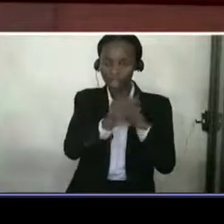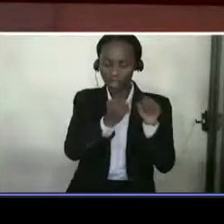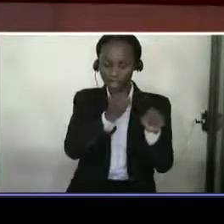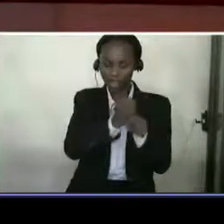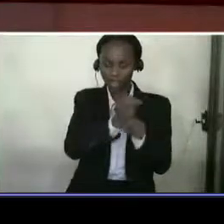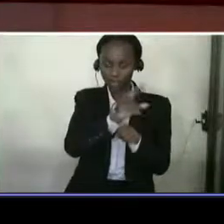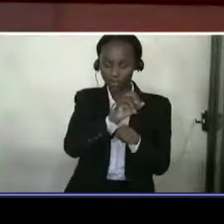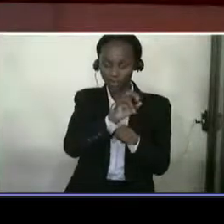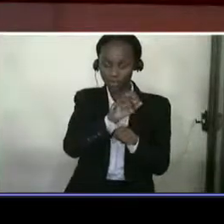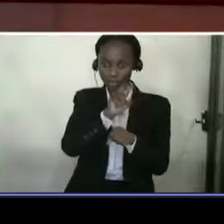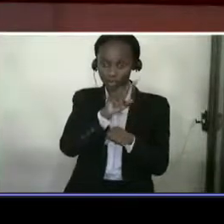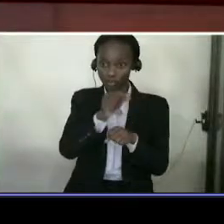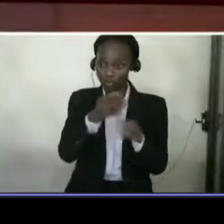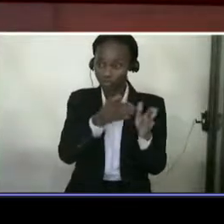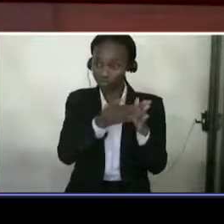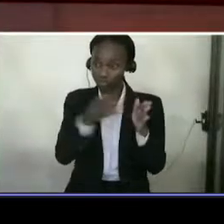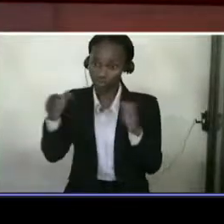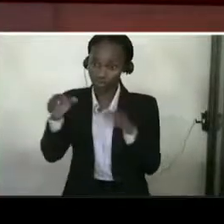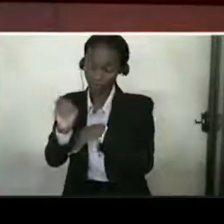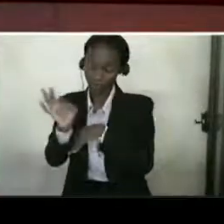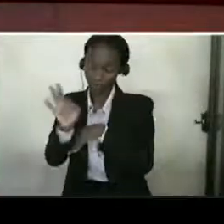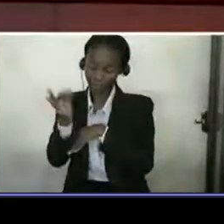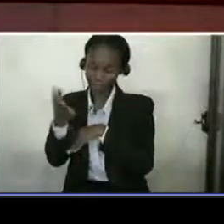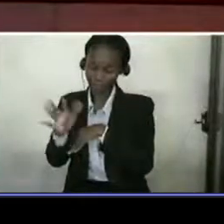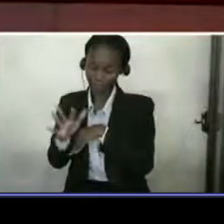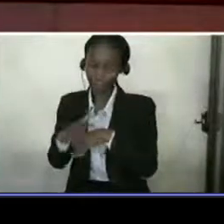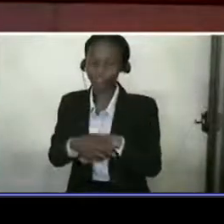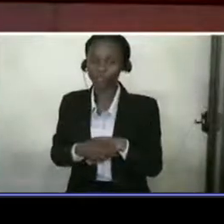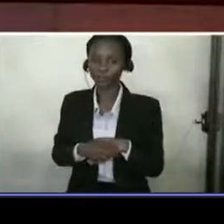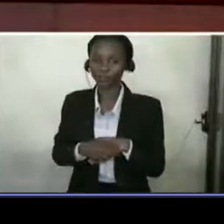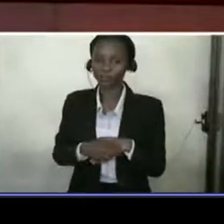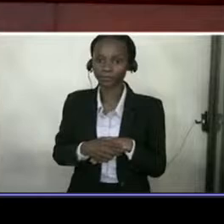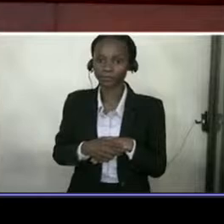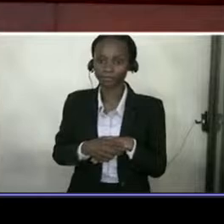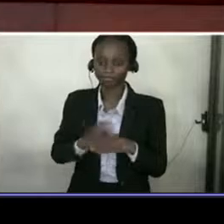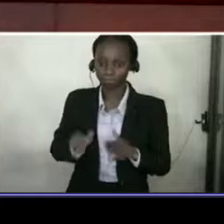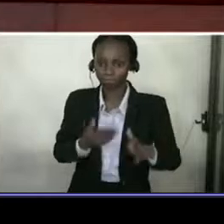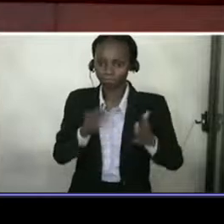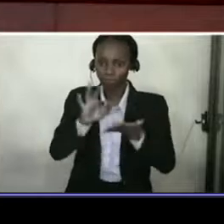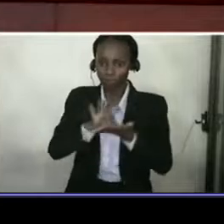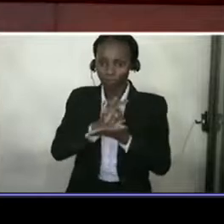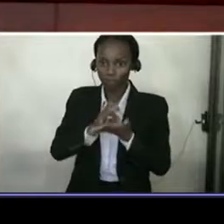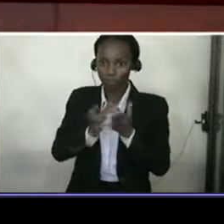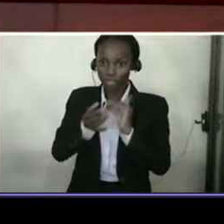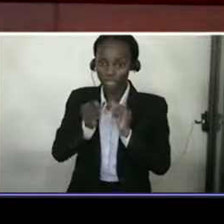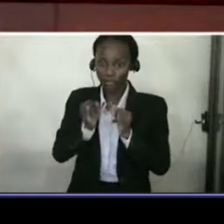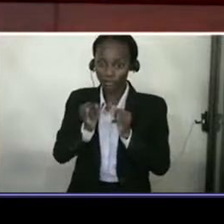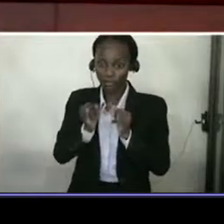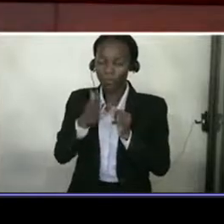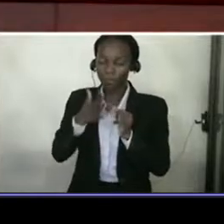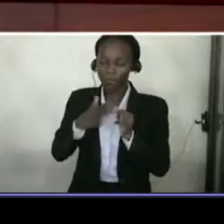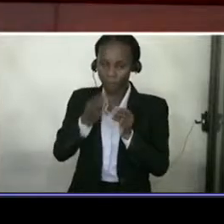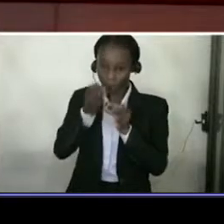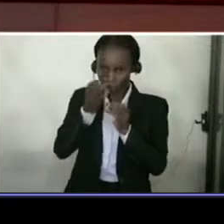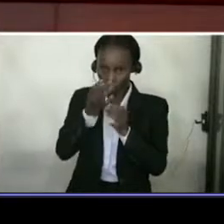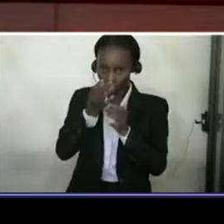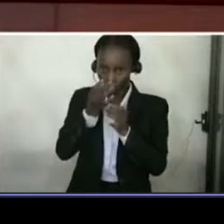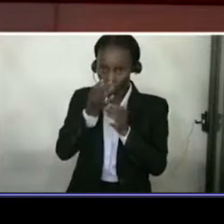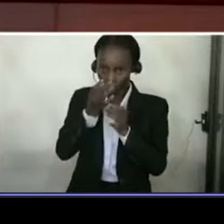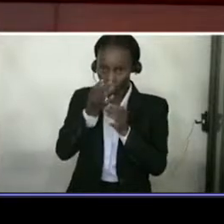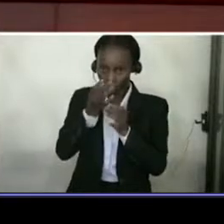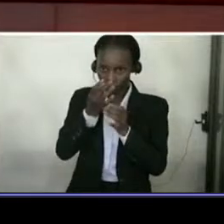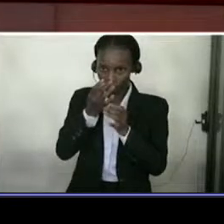January 2022. In vote 11, Honourable Speaker, let me speak on the contentious issue. We